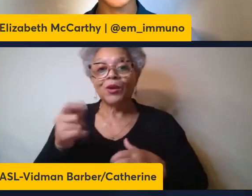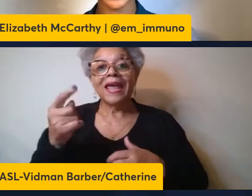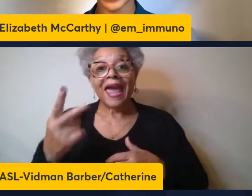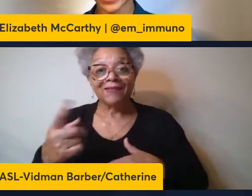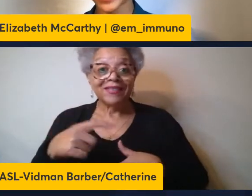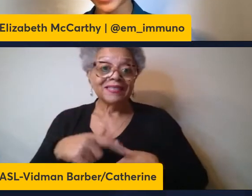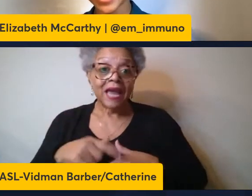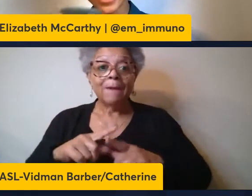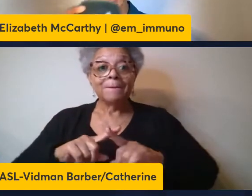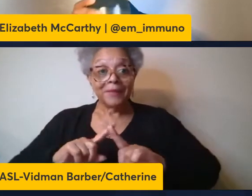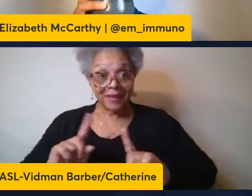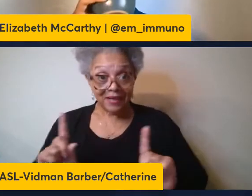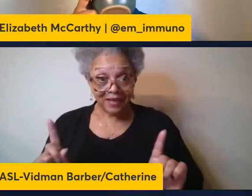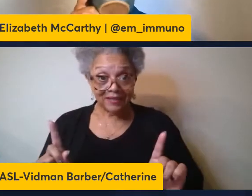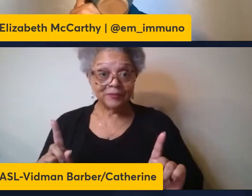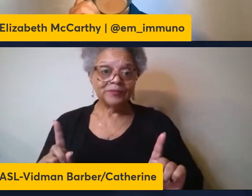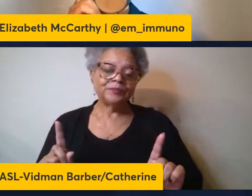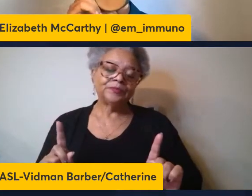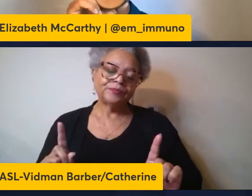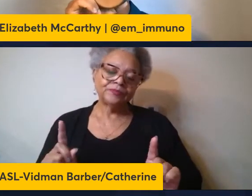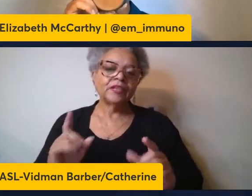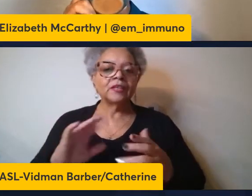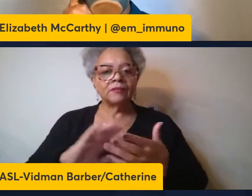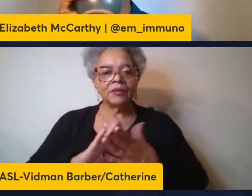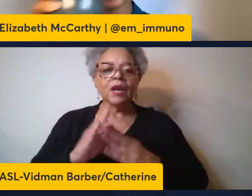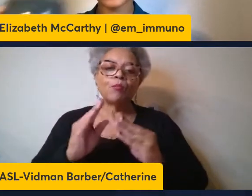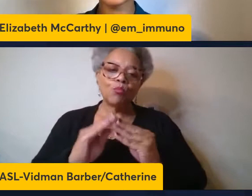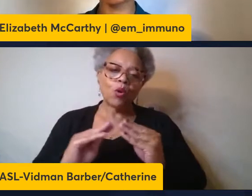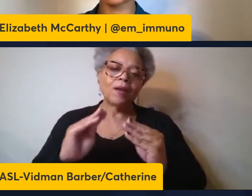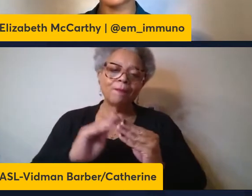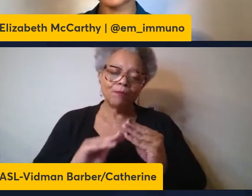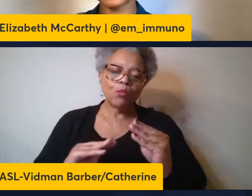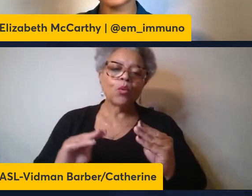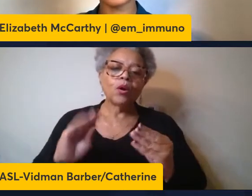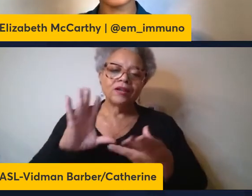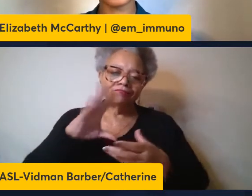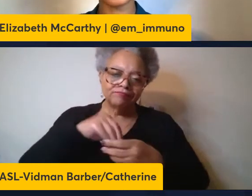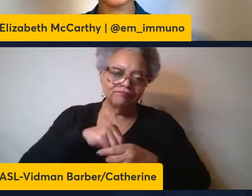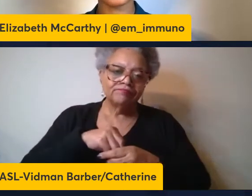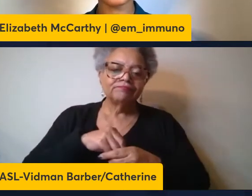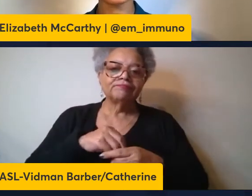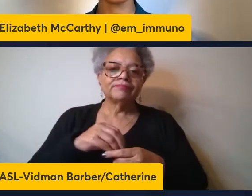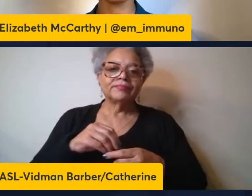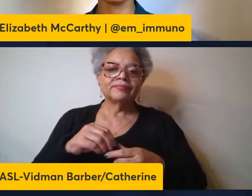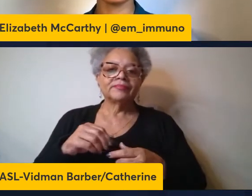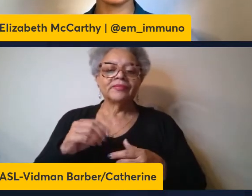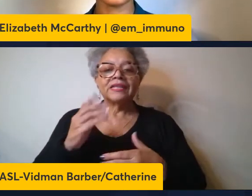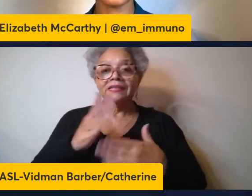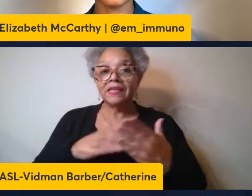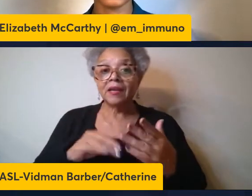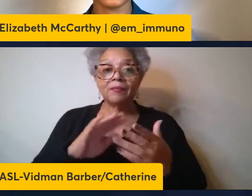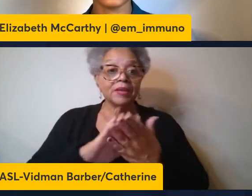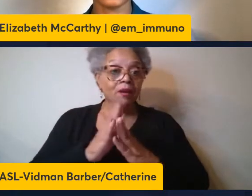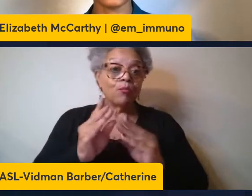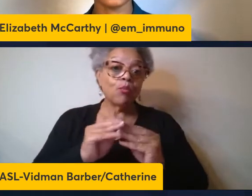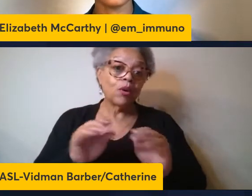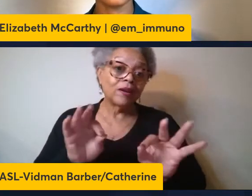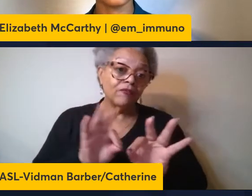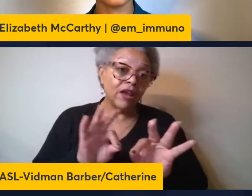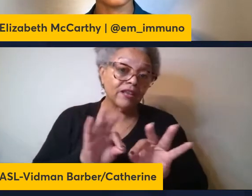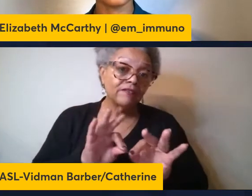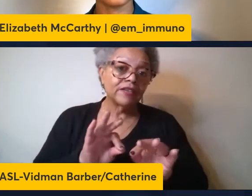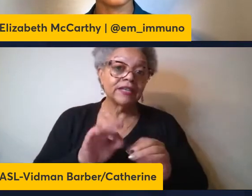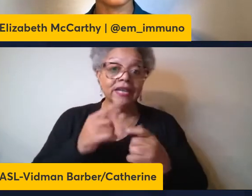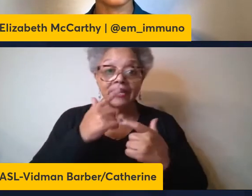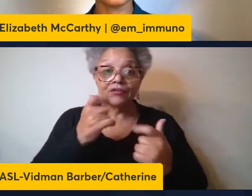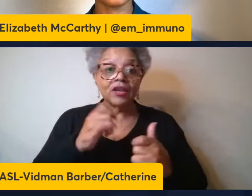But you get more and more invested the more you're into it, and suddenly all the papers are relevant and interesting, whereas before they were